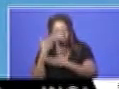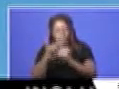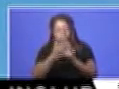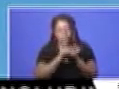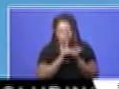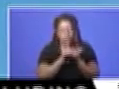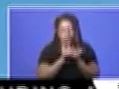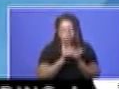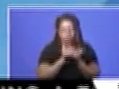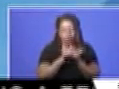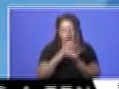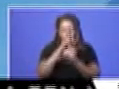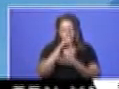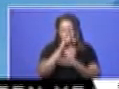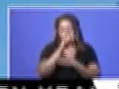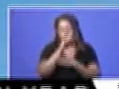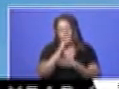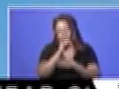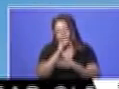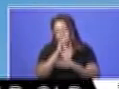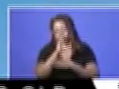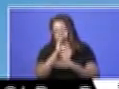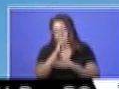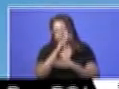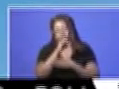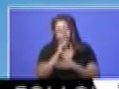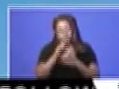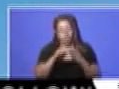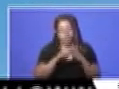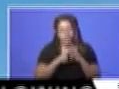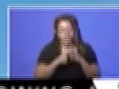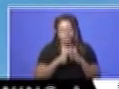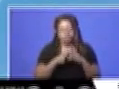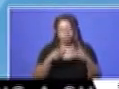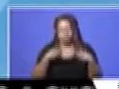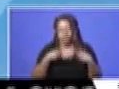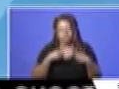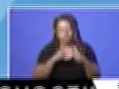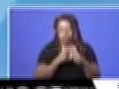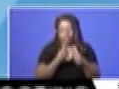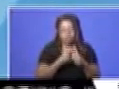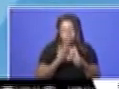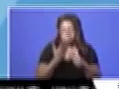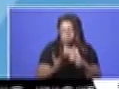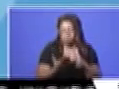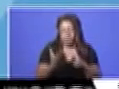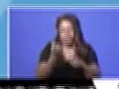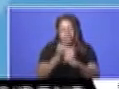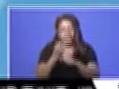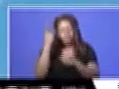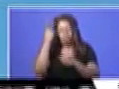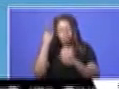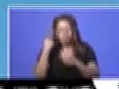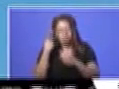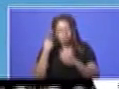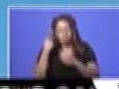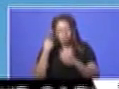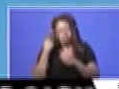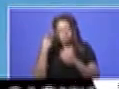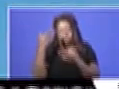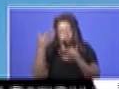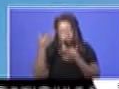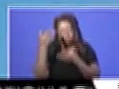of these platforms that they started, and they had to, first of all, get parents accustomed to them.